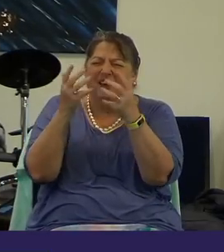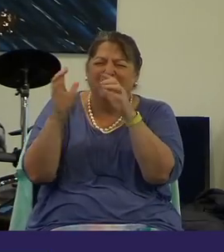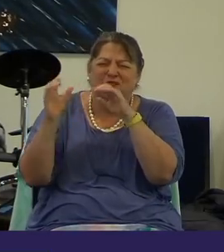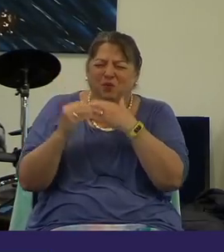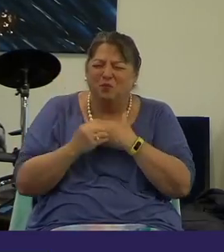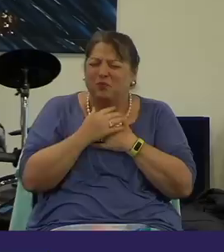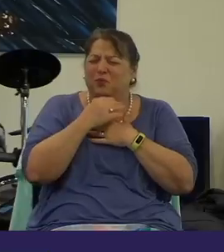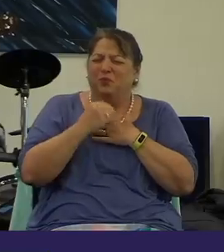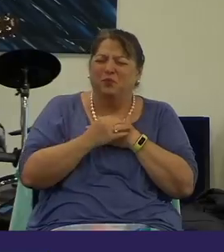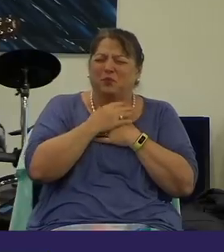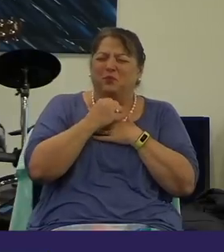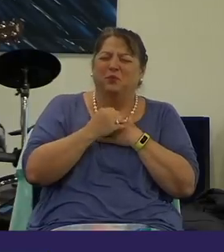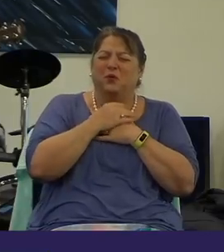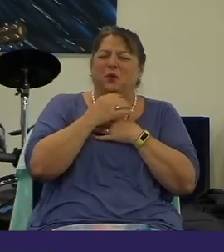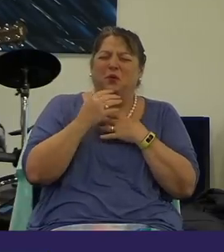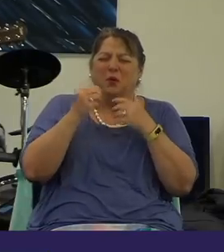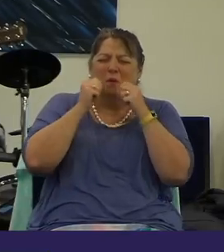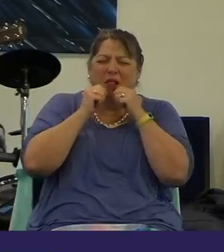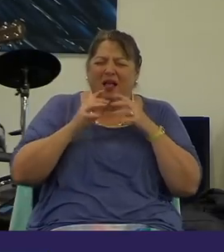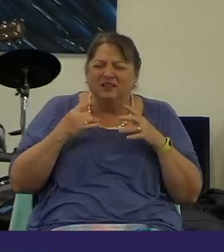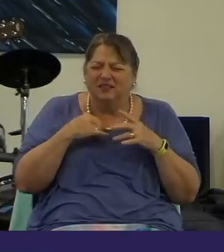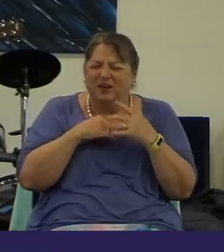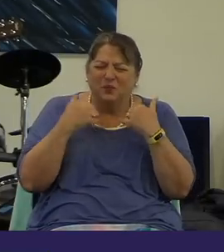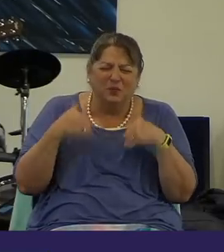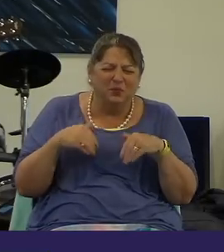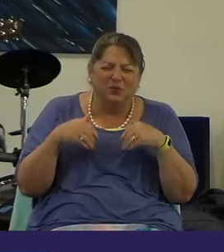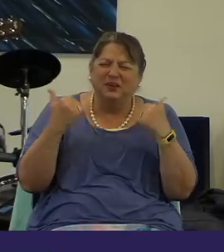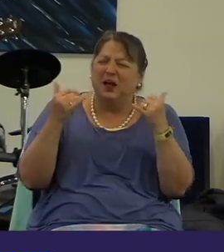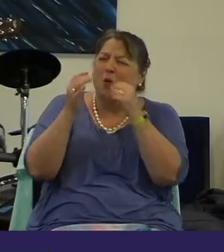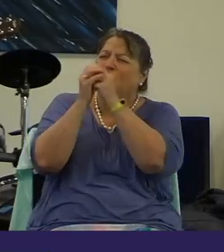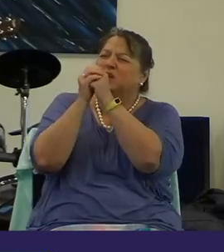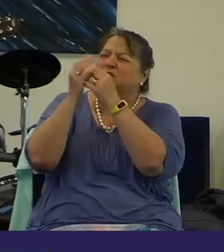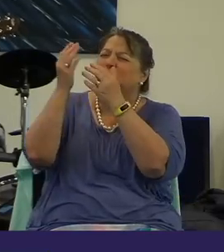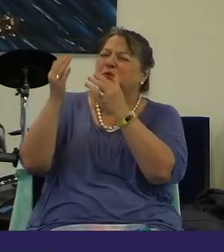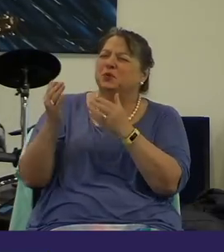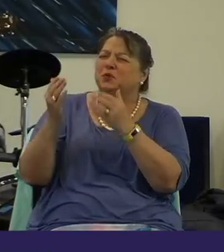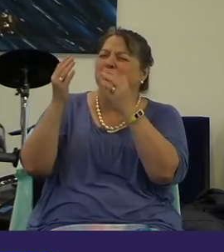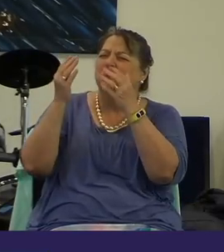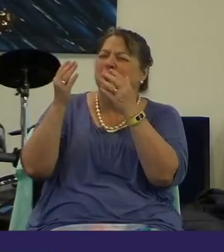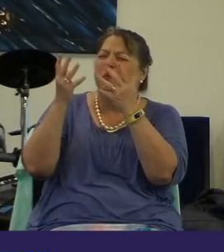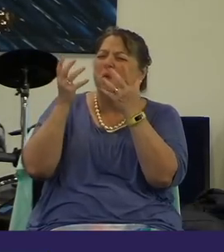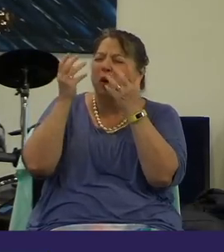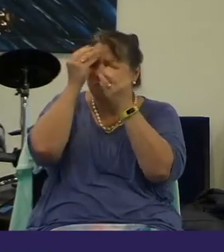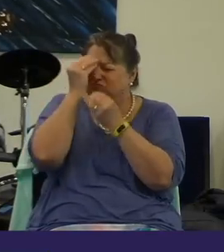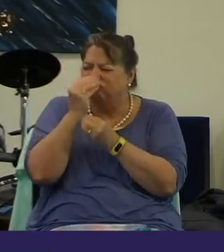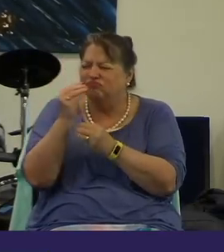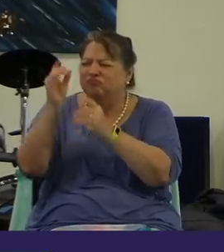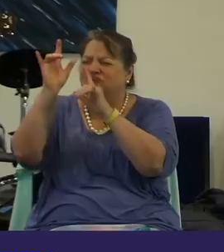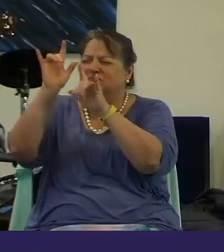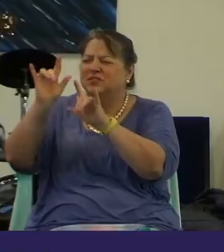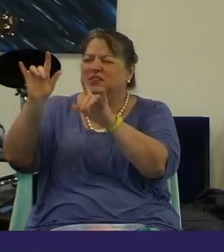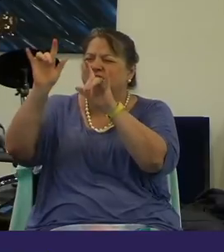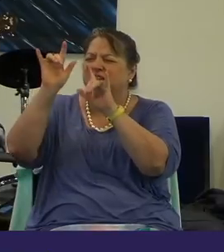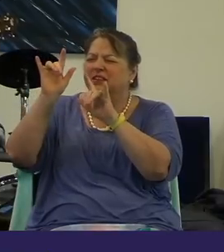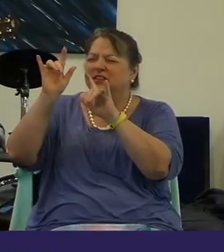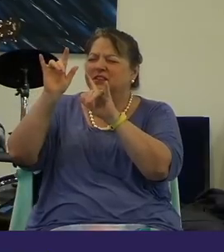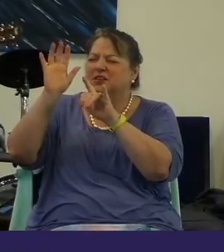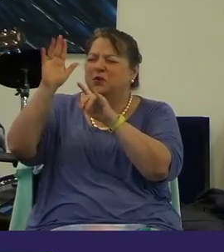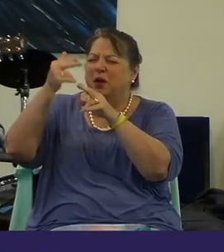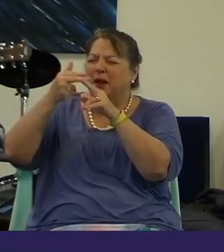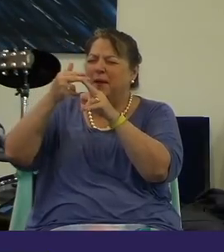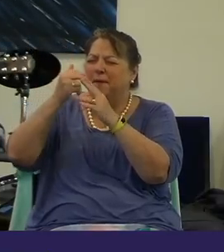continue to do in our lives. And we pray that this worship this morning will be pleasing to your ears. In your name I pray. Amen.